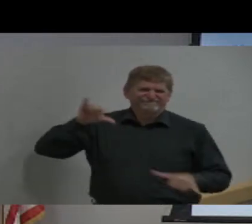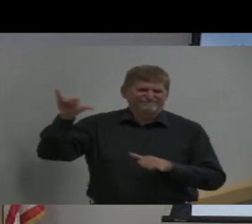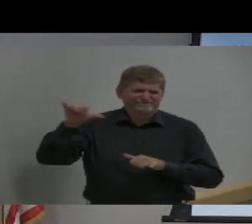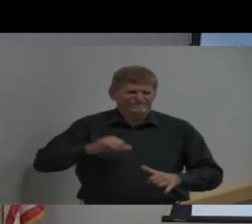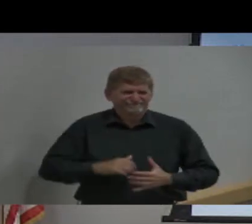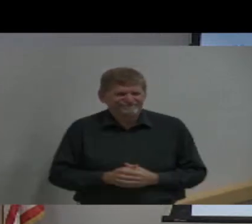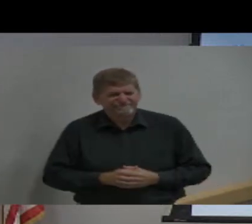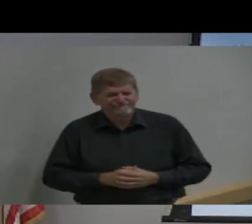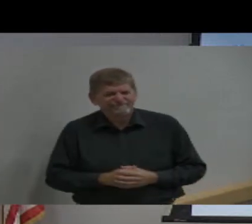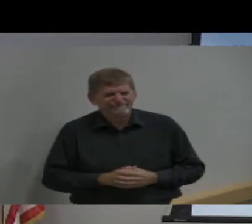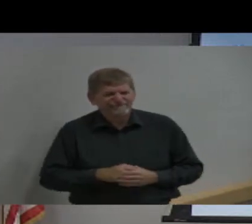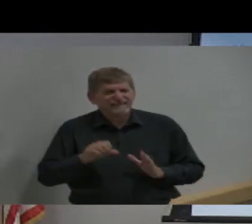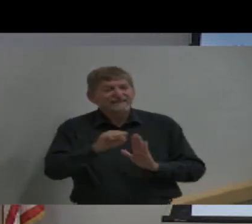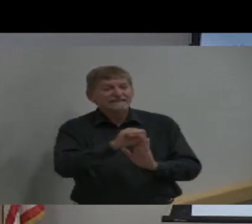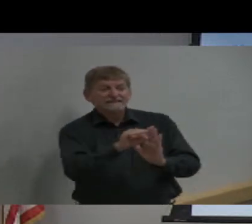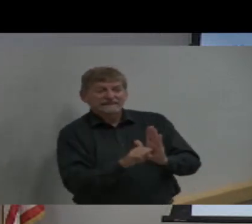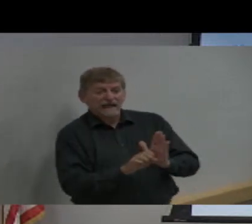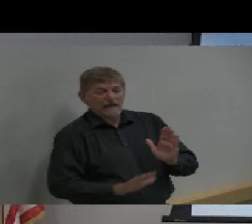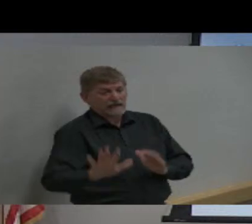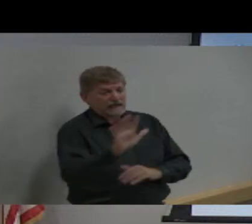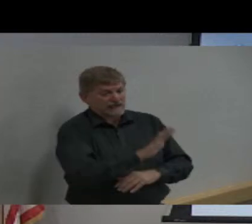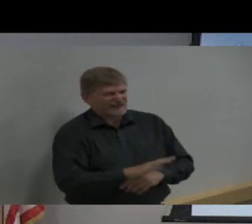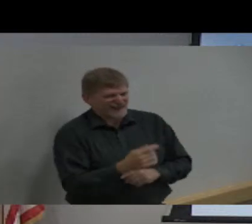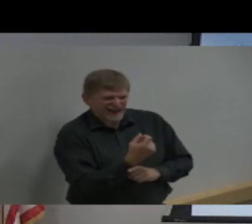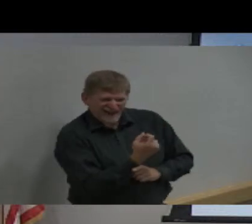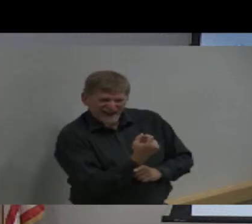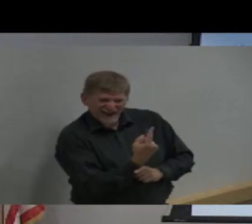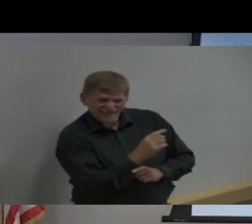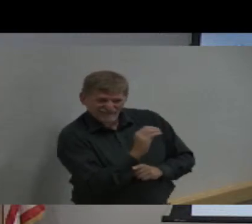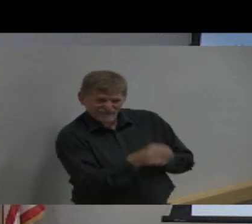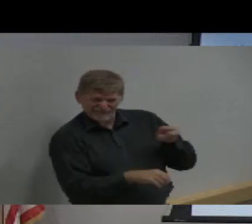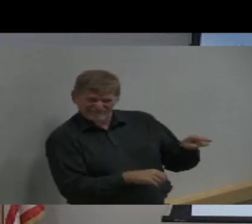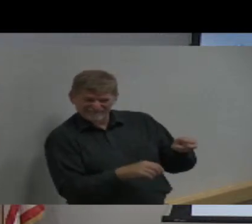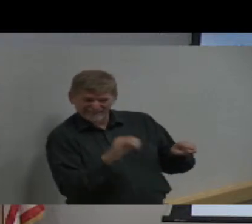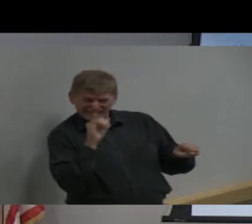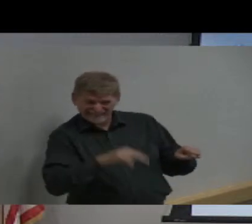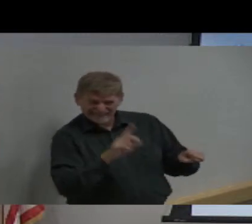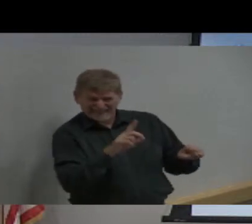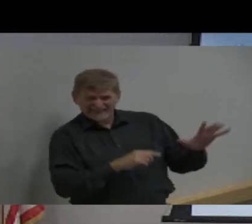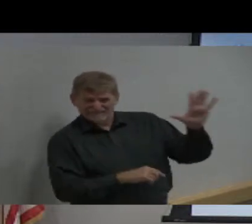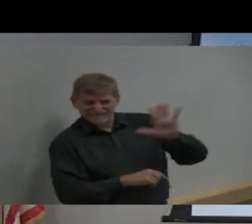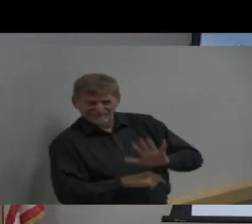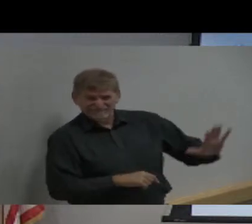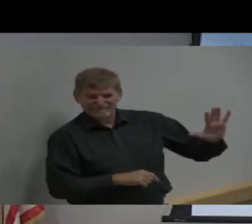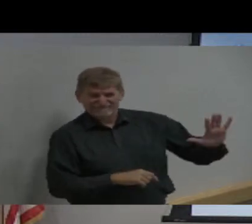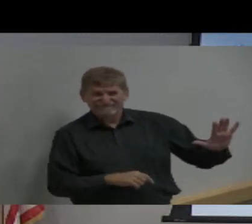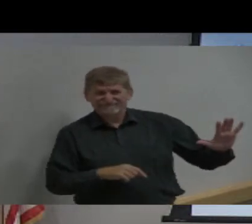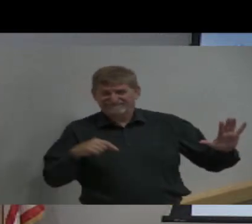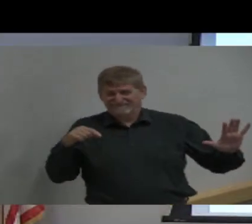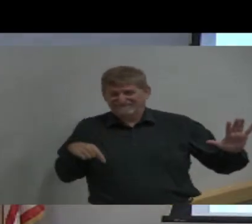11% cumulatively and 16.7% for the week of October 22nd through October 28th.